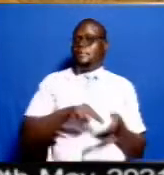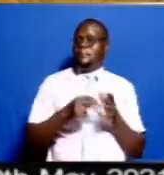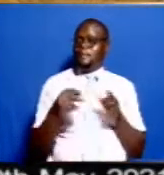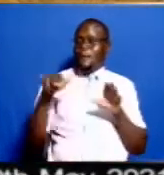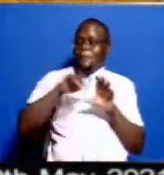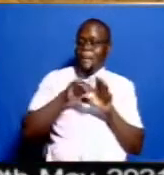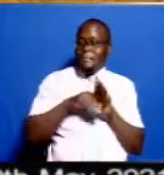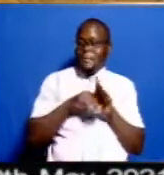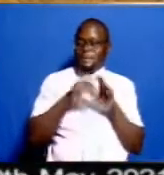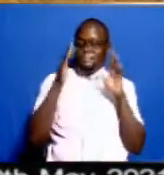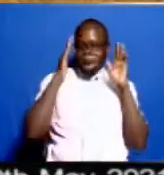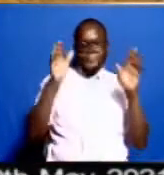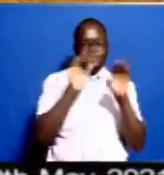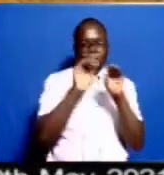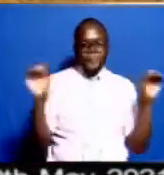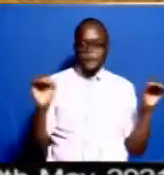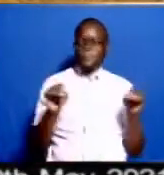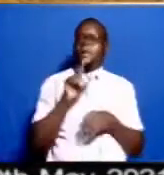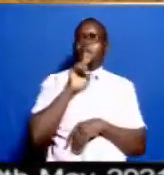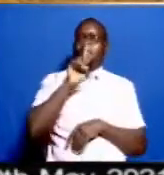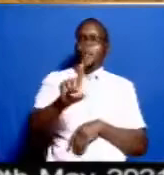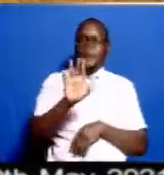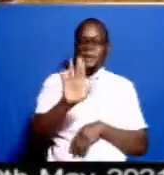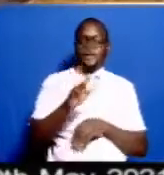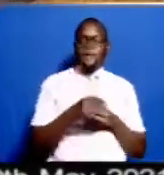Members, you are not paying attention. Order.